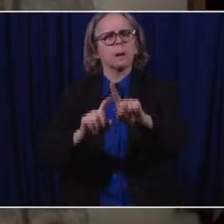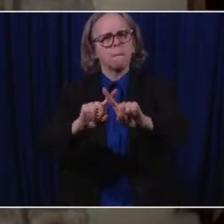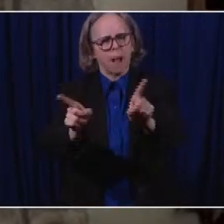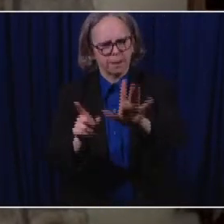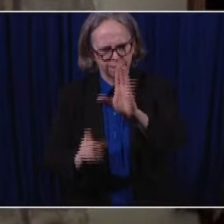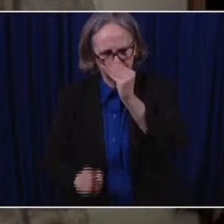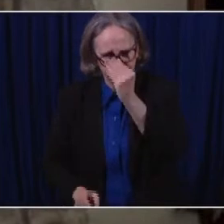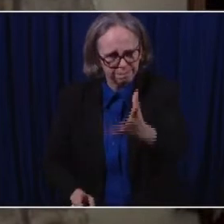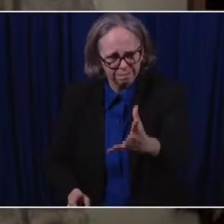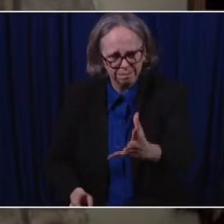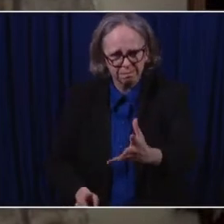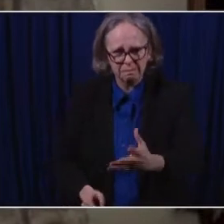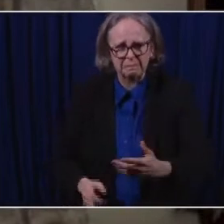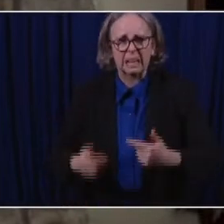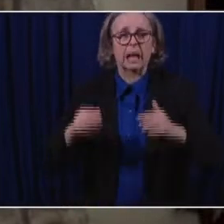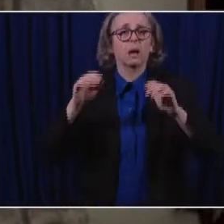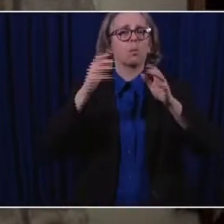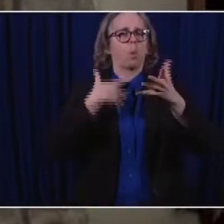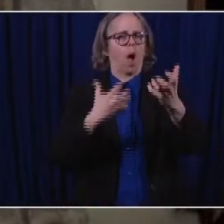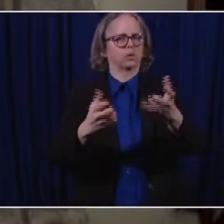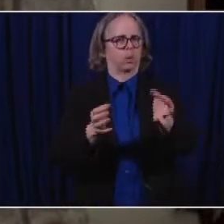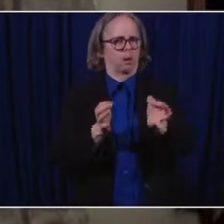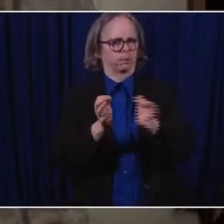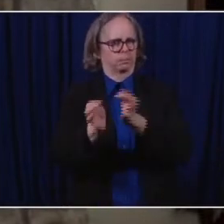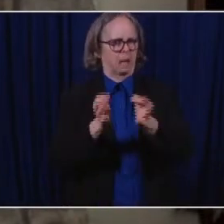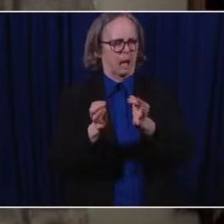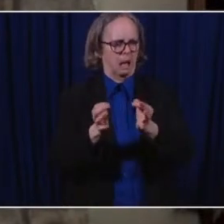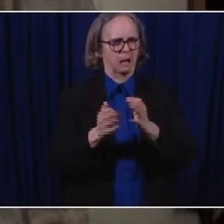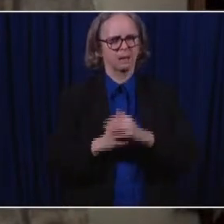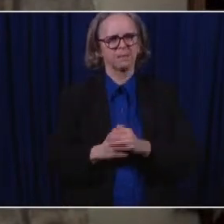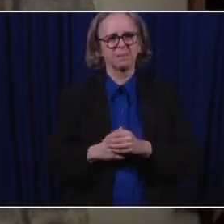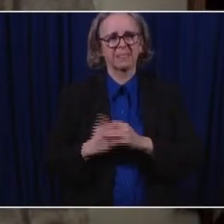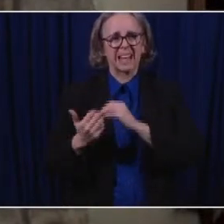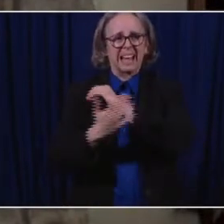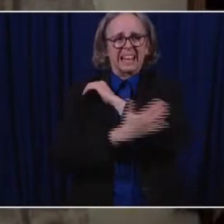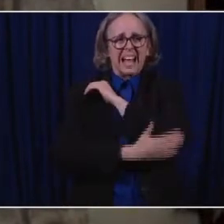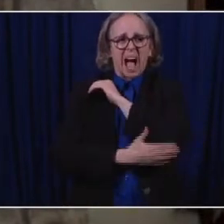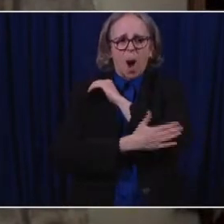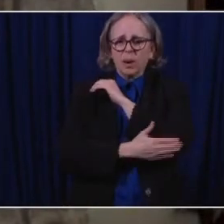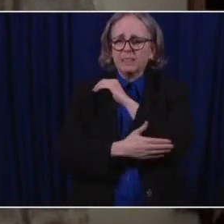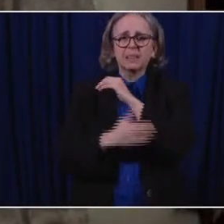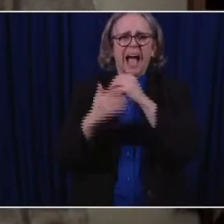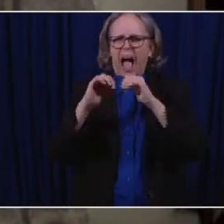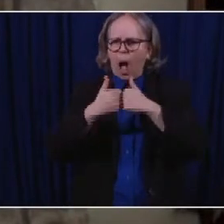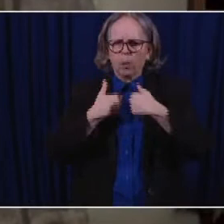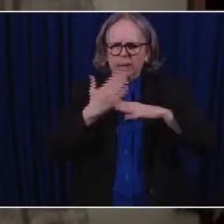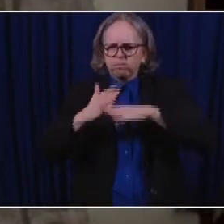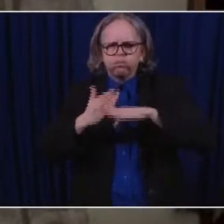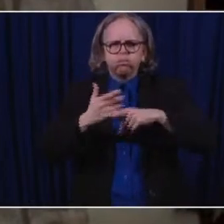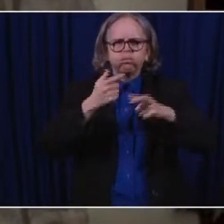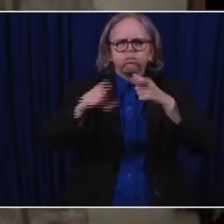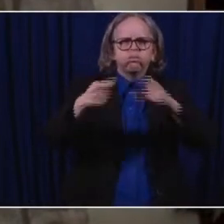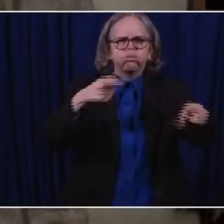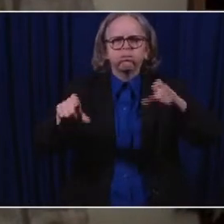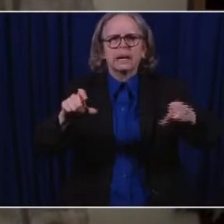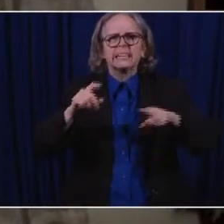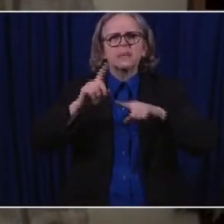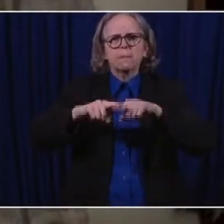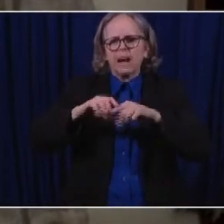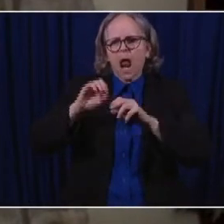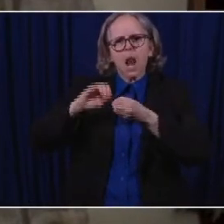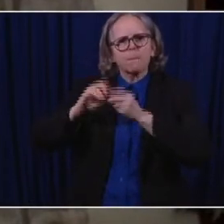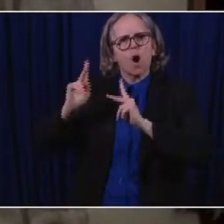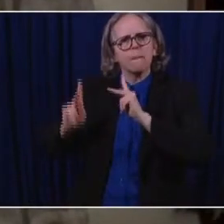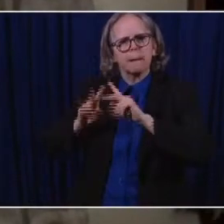allocation is based almost exclusively on population, and there's about a 10% factor in